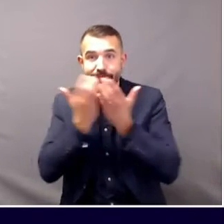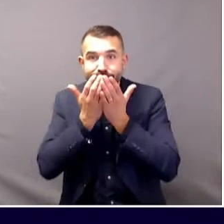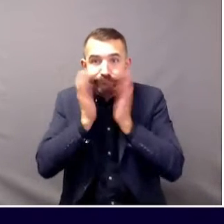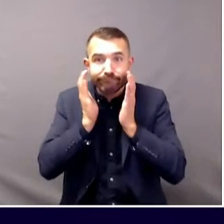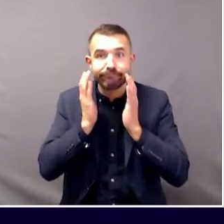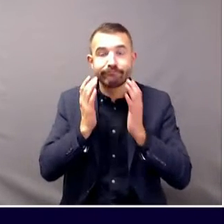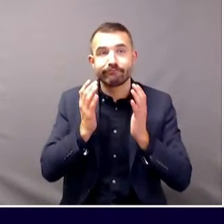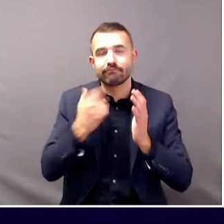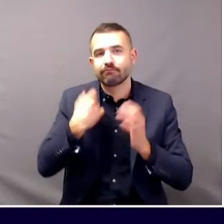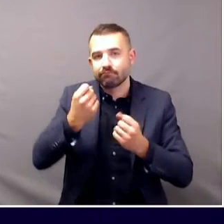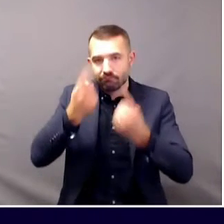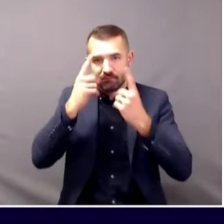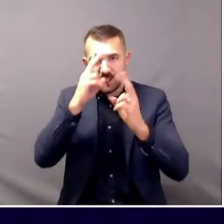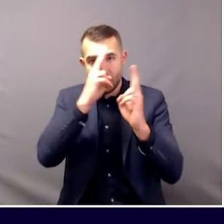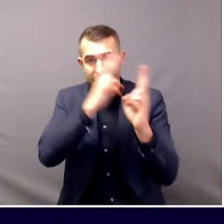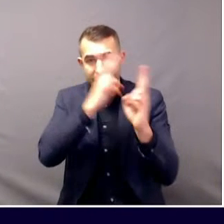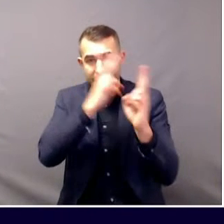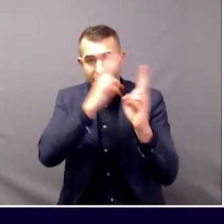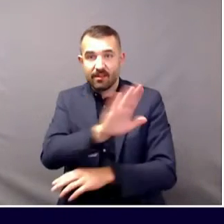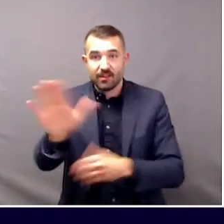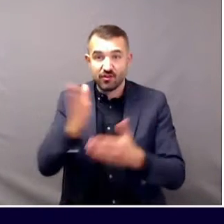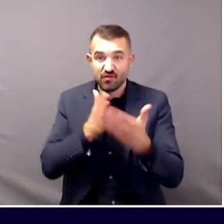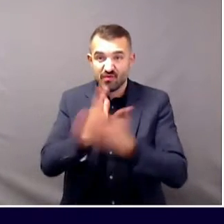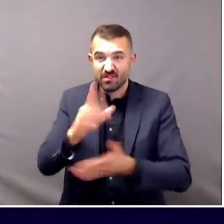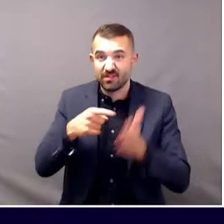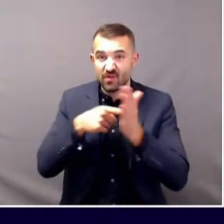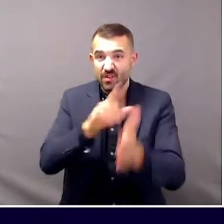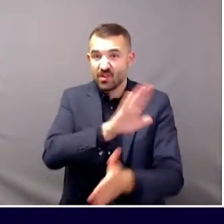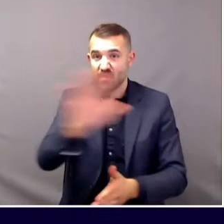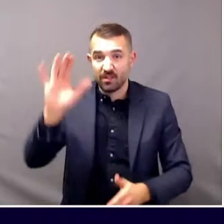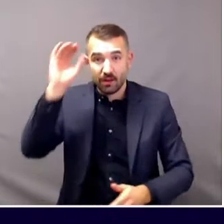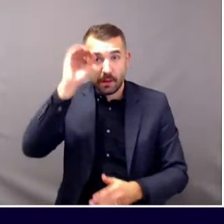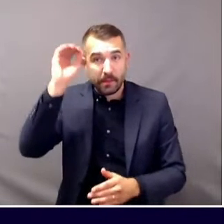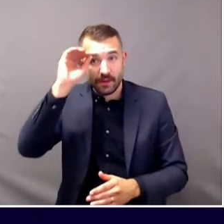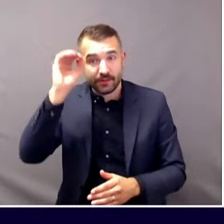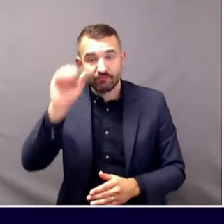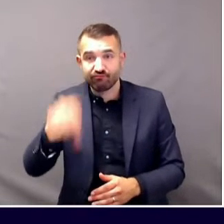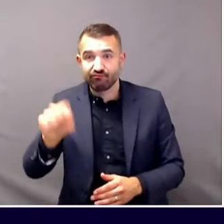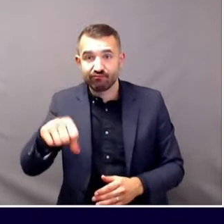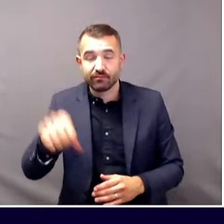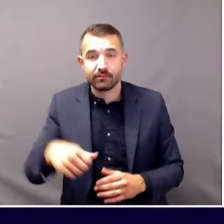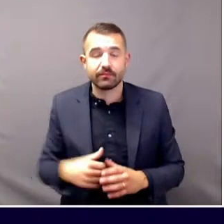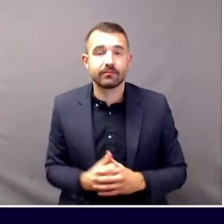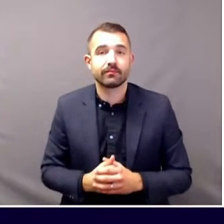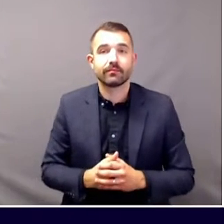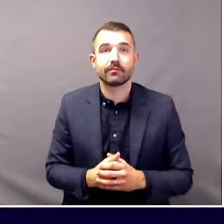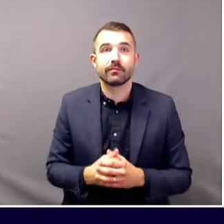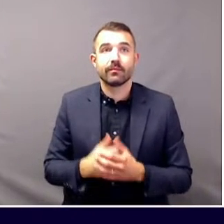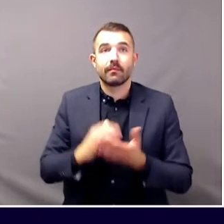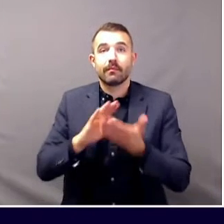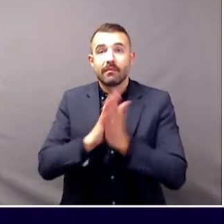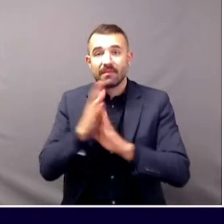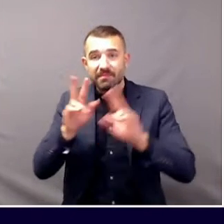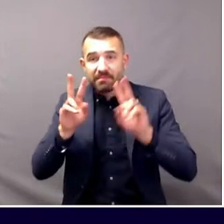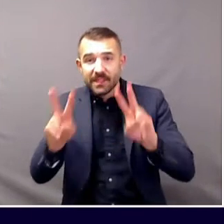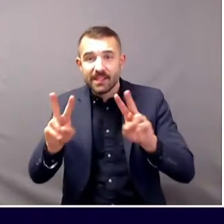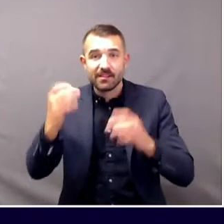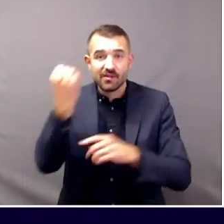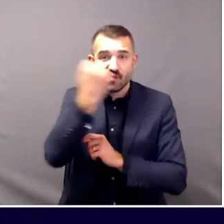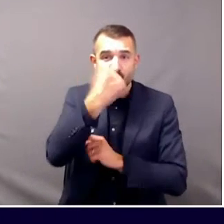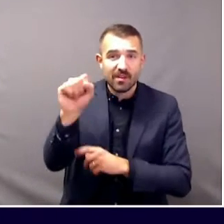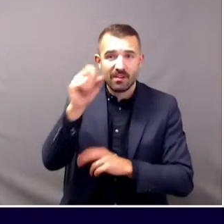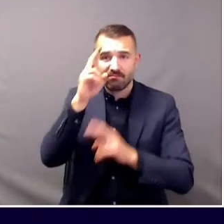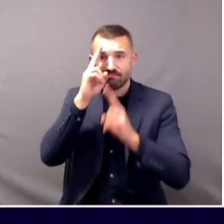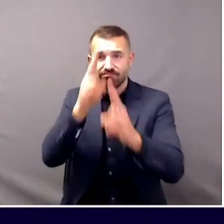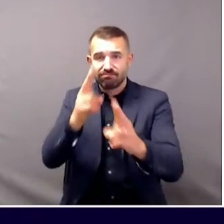that view and to peacefully protest in places like public parks with permits. That said, we are concerned about people expressing